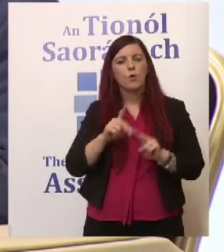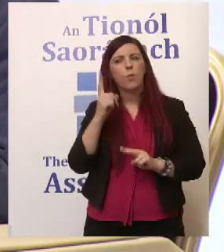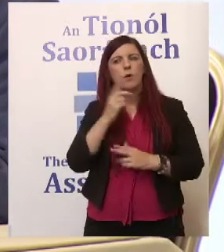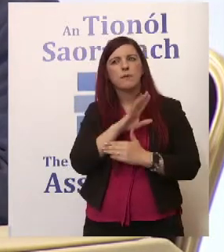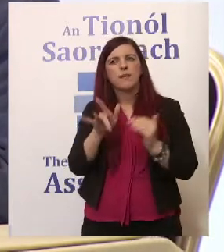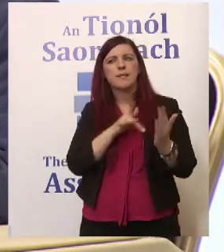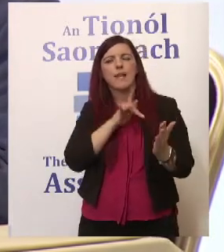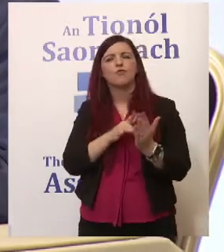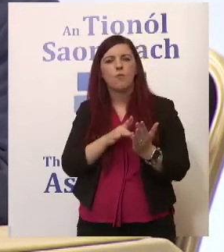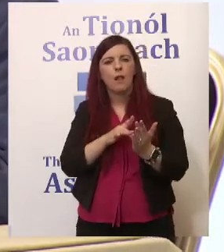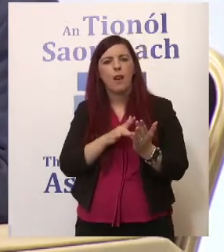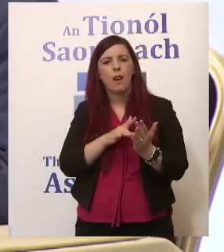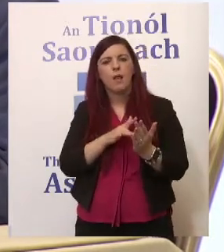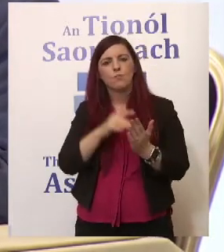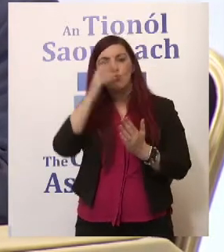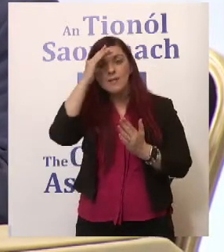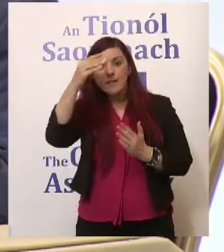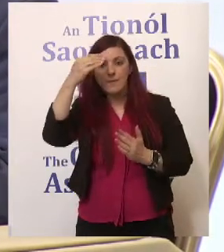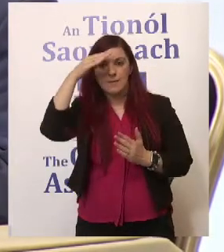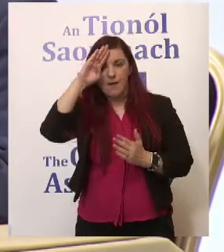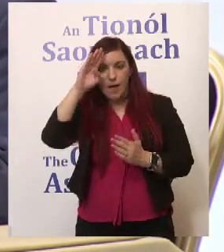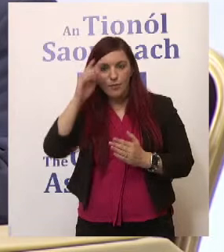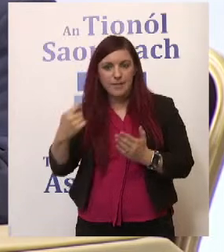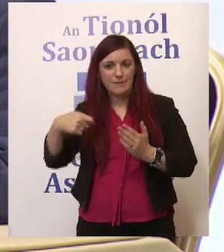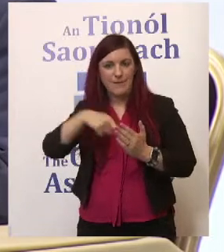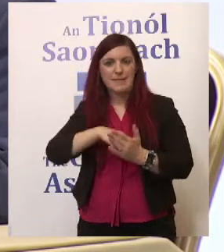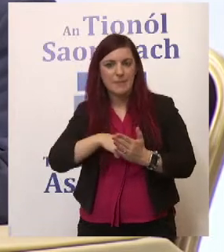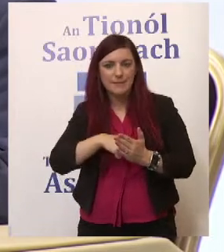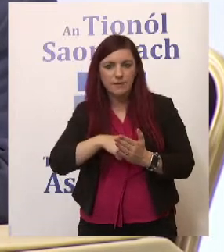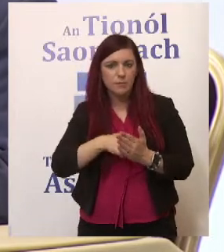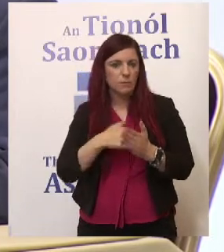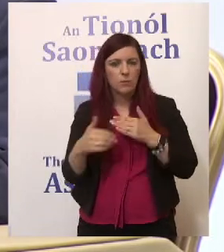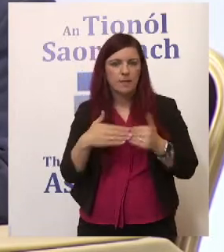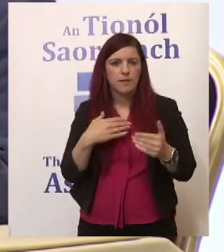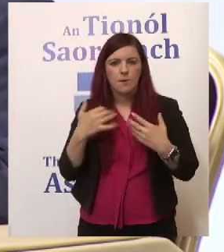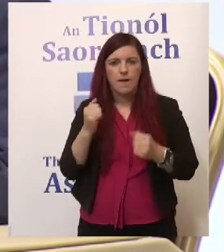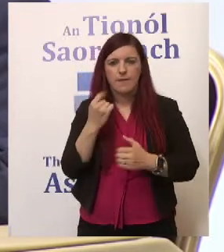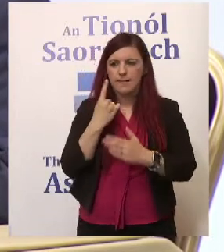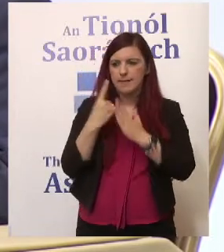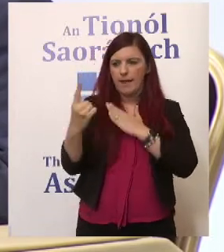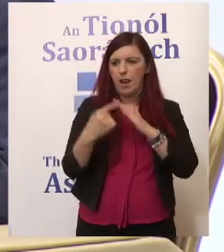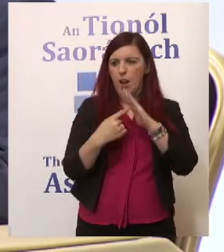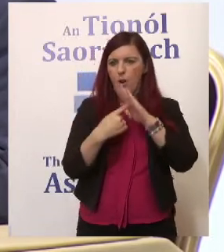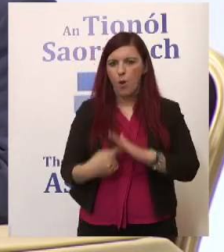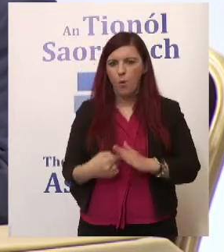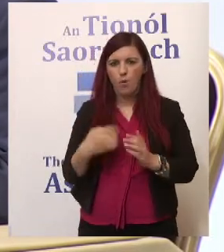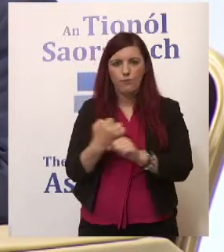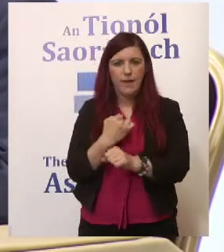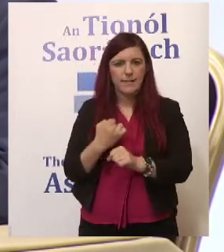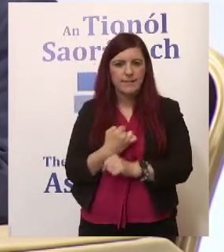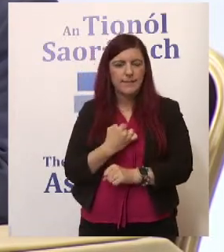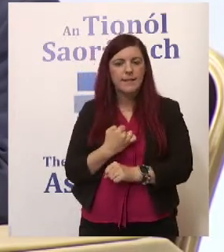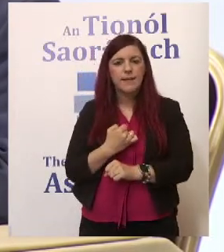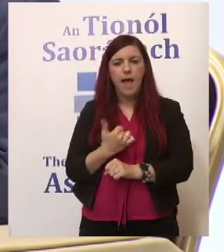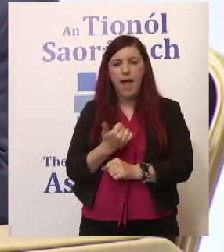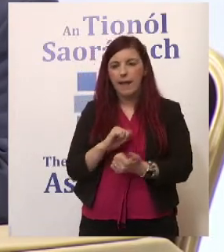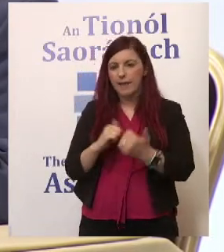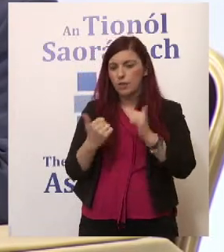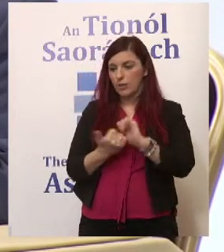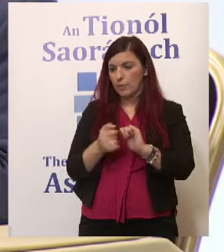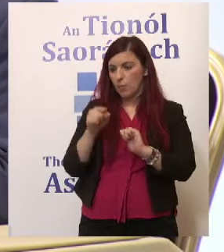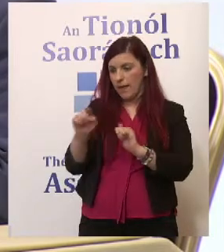of Ireland's investment strategy is to have a single low rate. So any changes to that become tied up